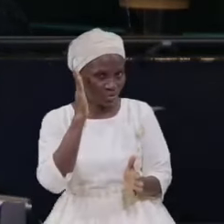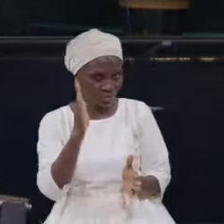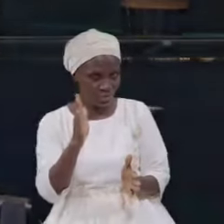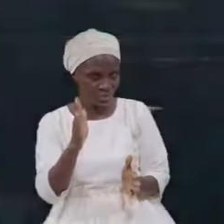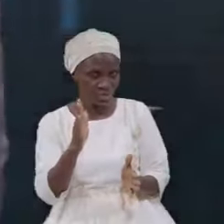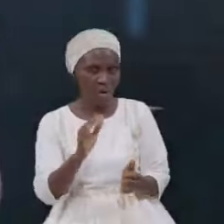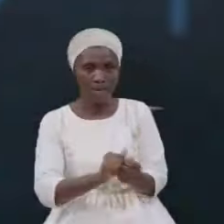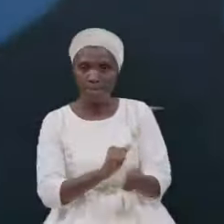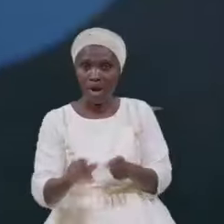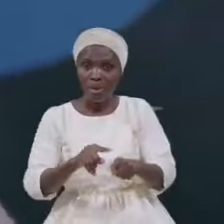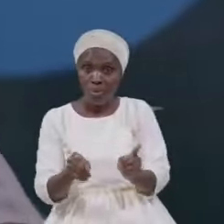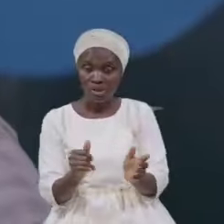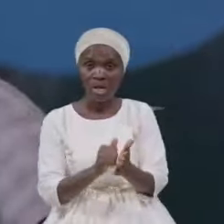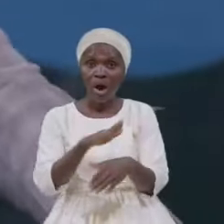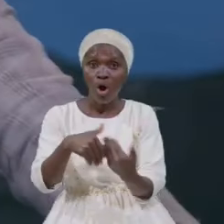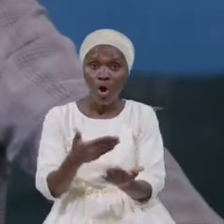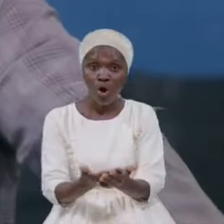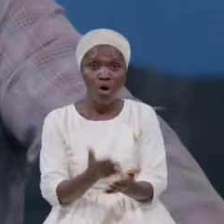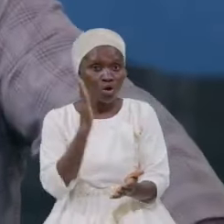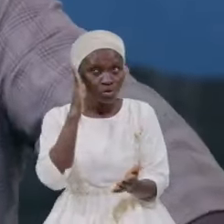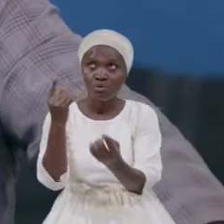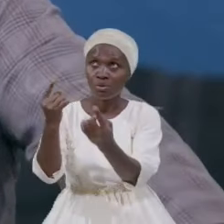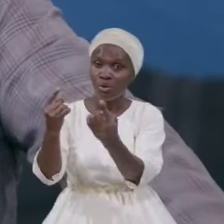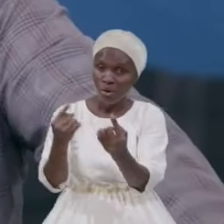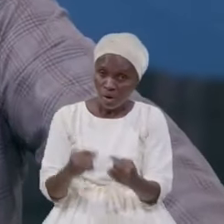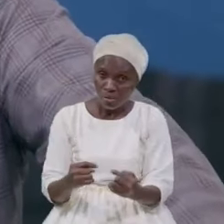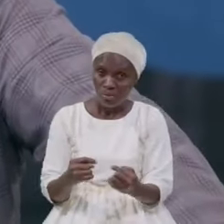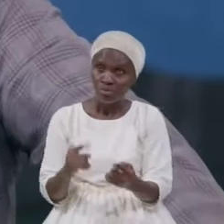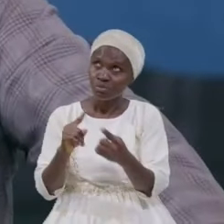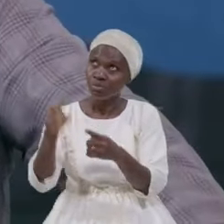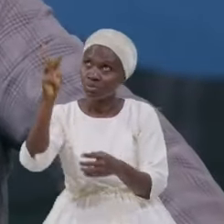repentance. He wants you to make this day your day of